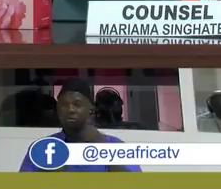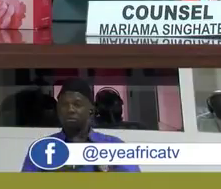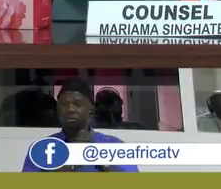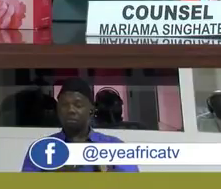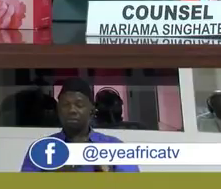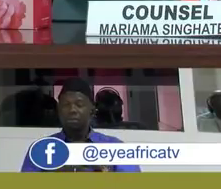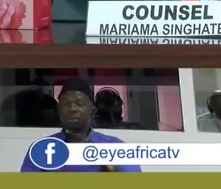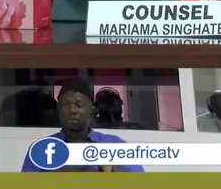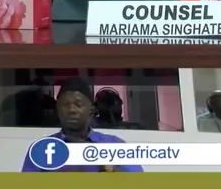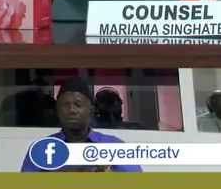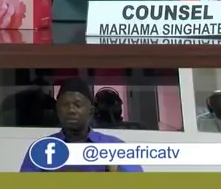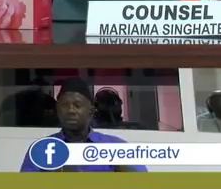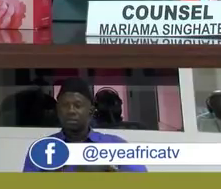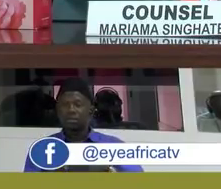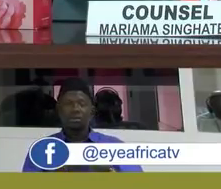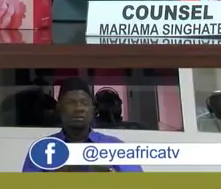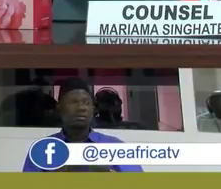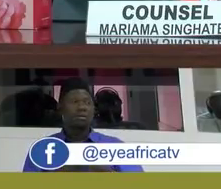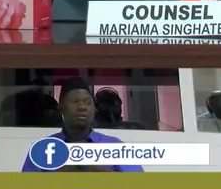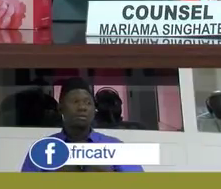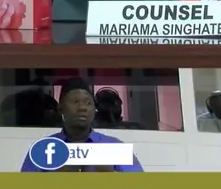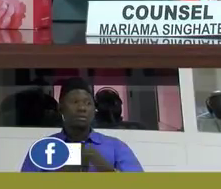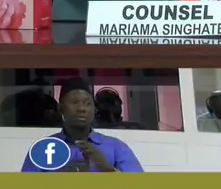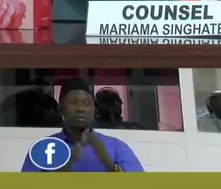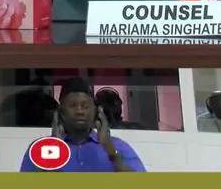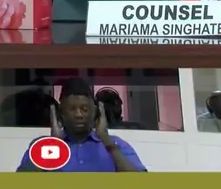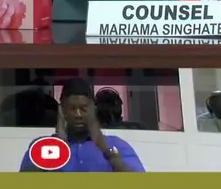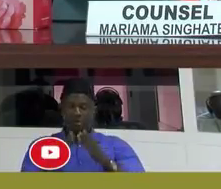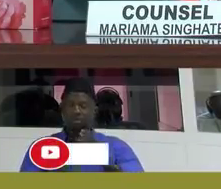making Gambia an Islamic state.